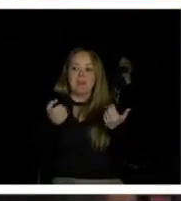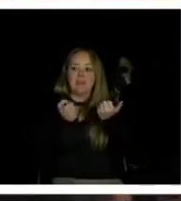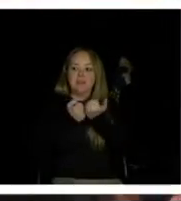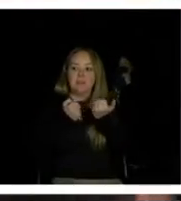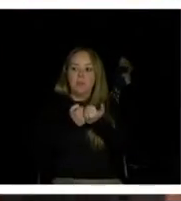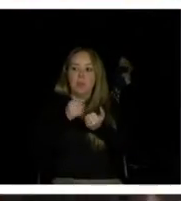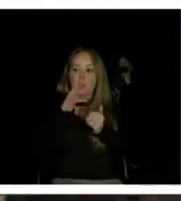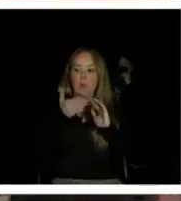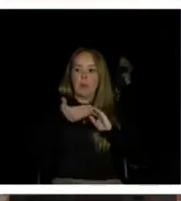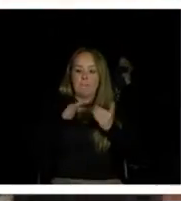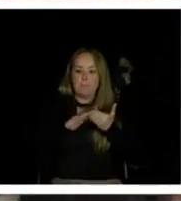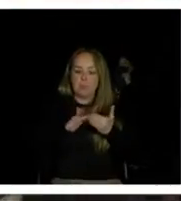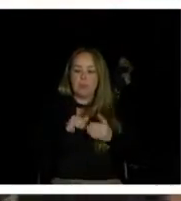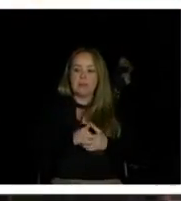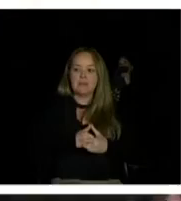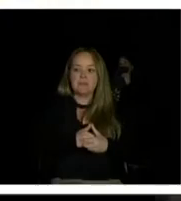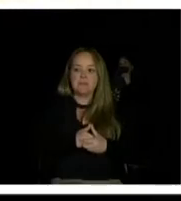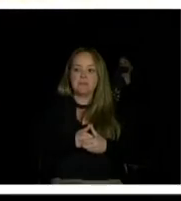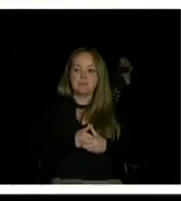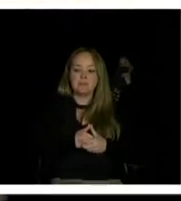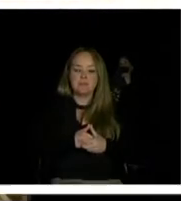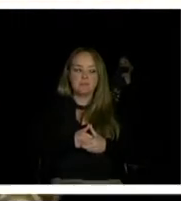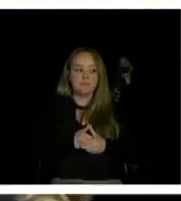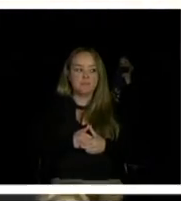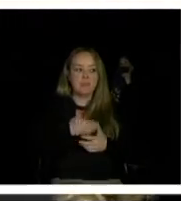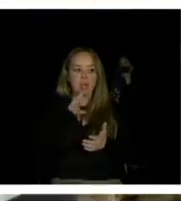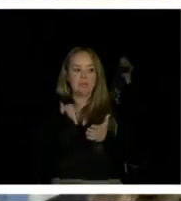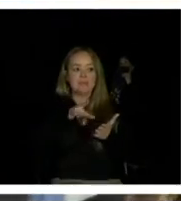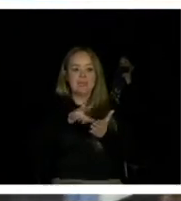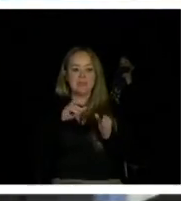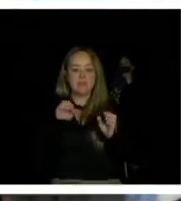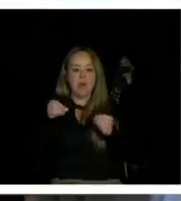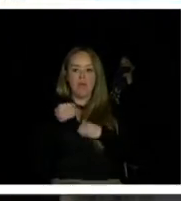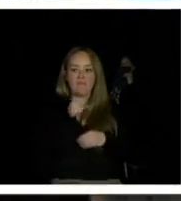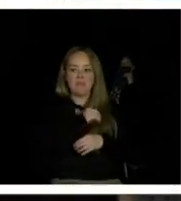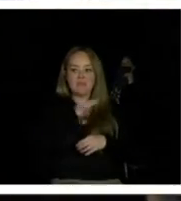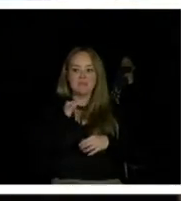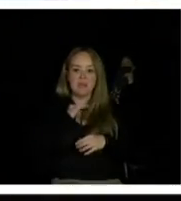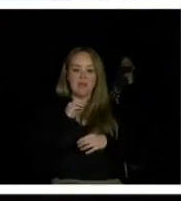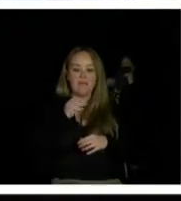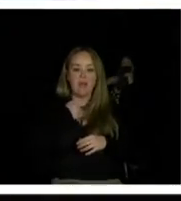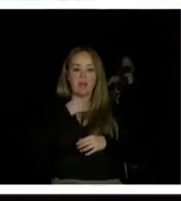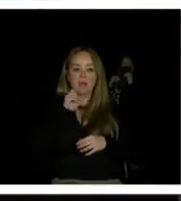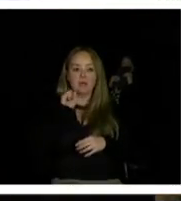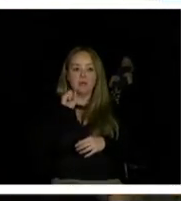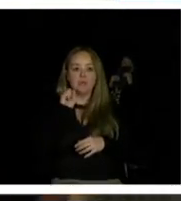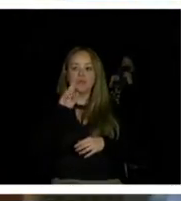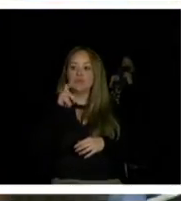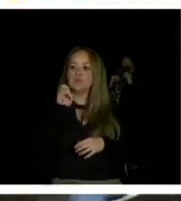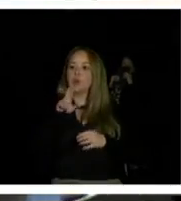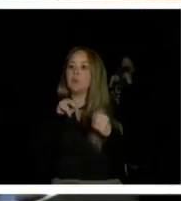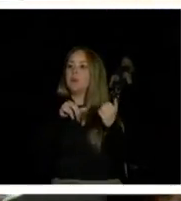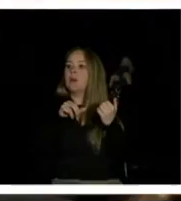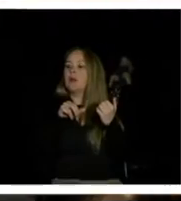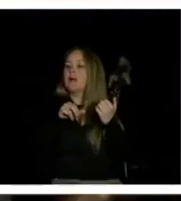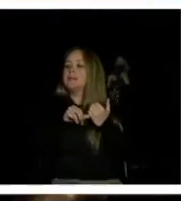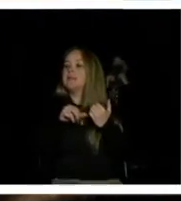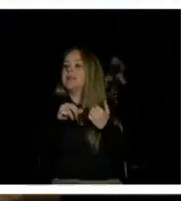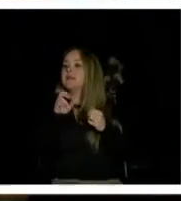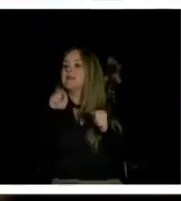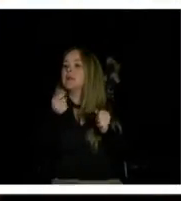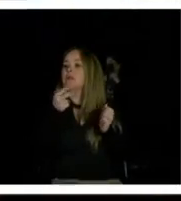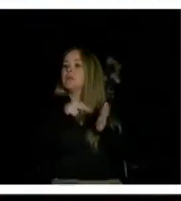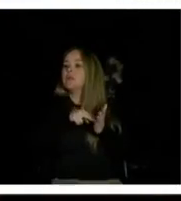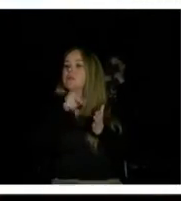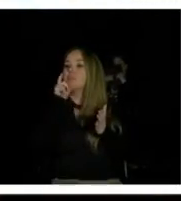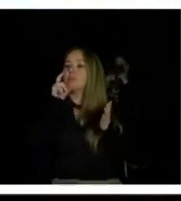your communities. Our central office staff and our assistant superintendents, can you stand and be recognized? Because I know that